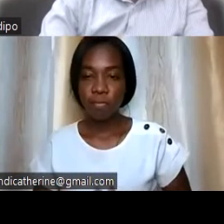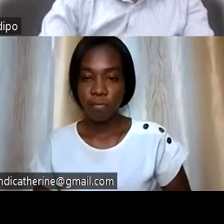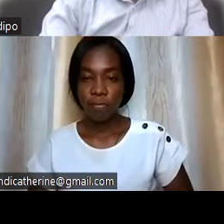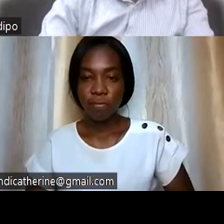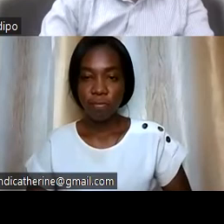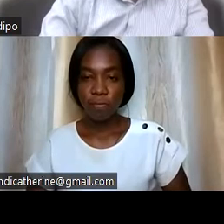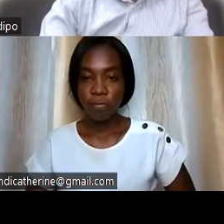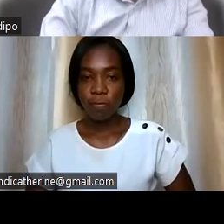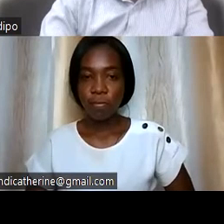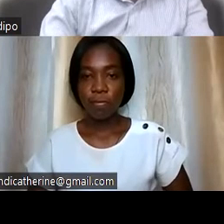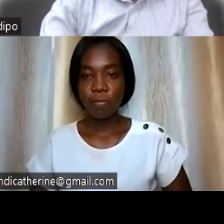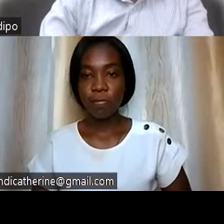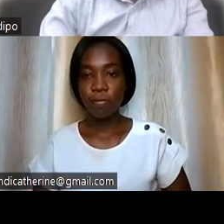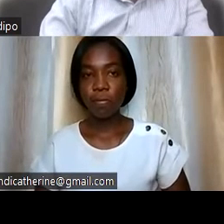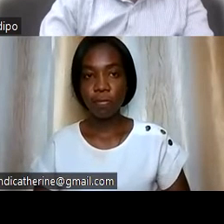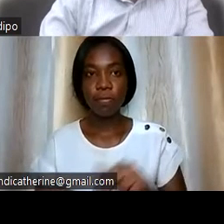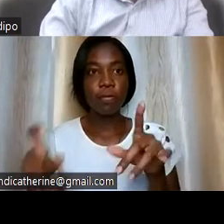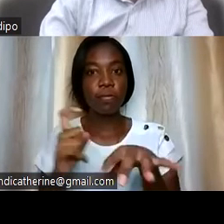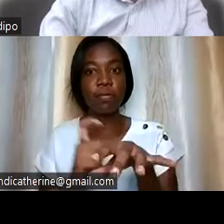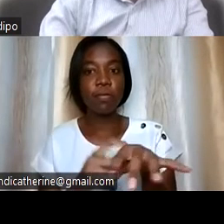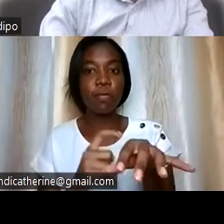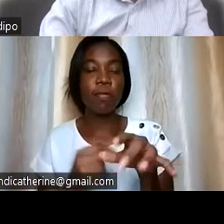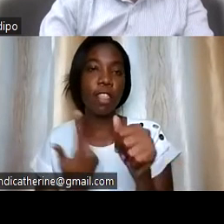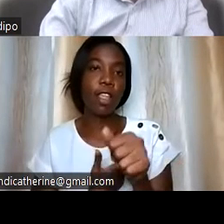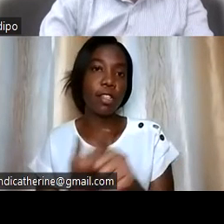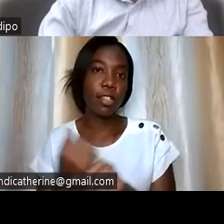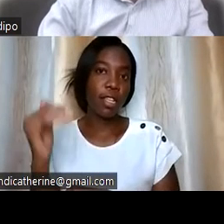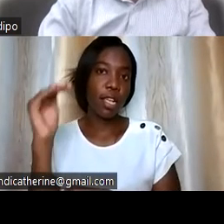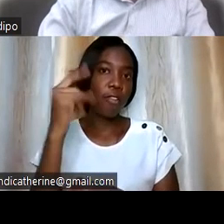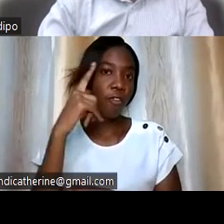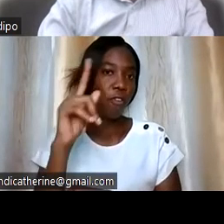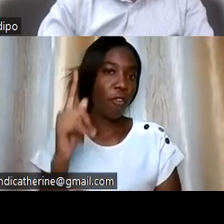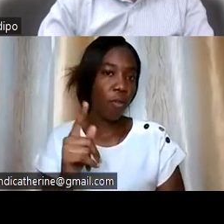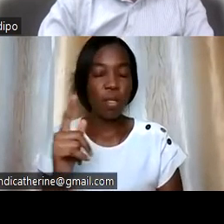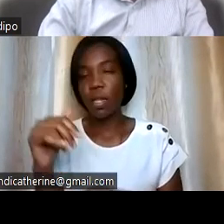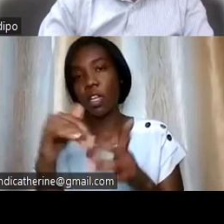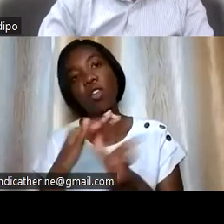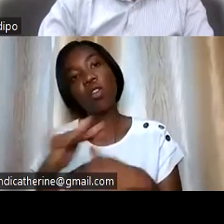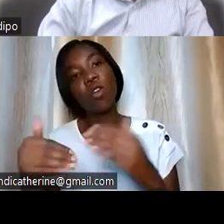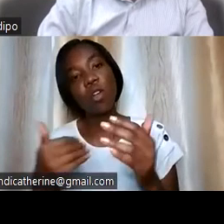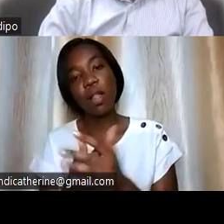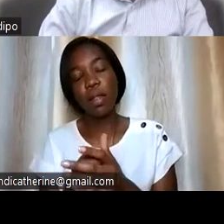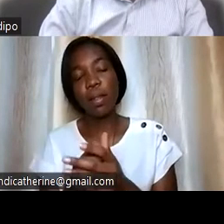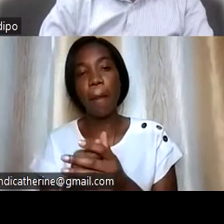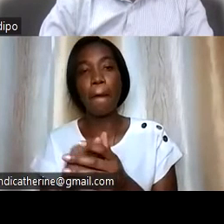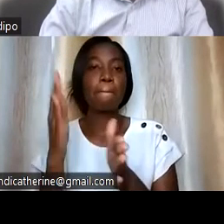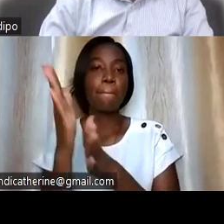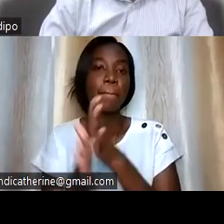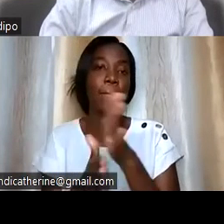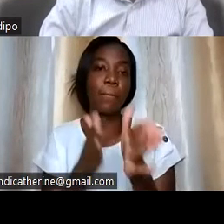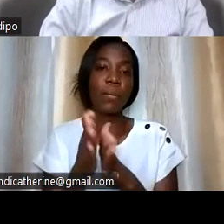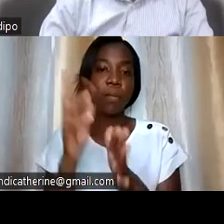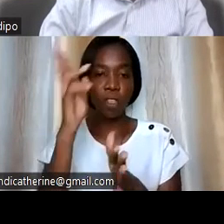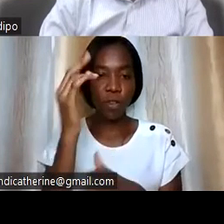The other aspect that we request of you is involve us in every planning. The reason as why HR is